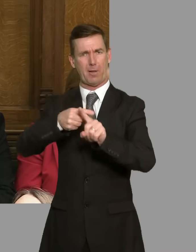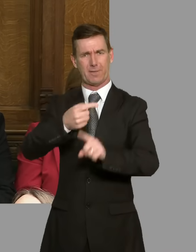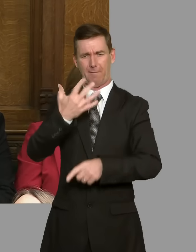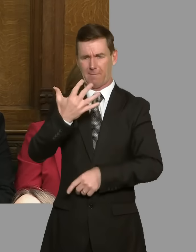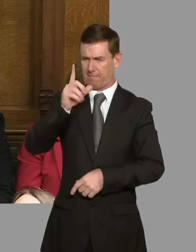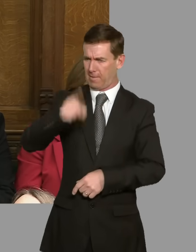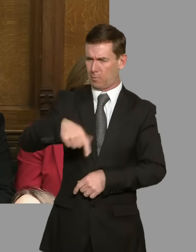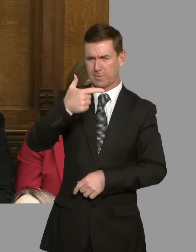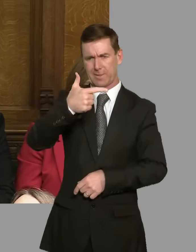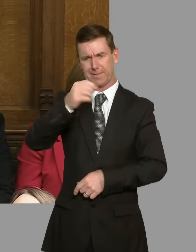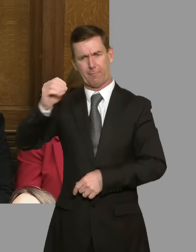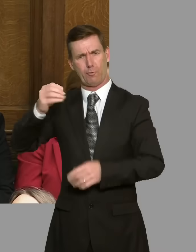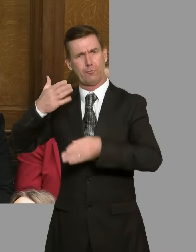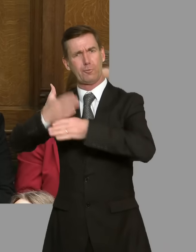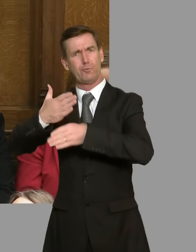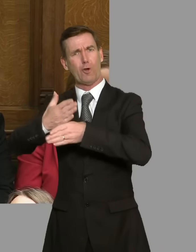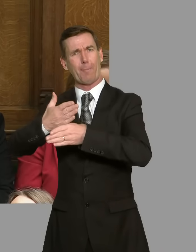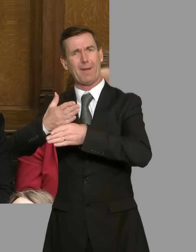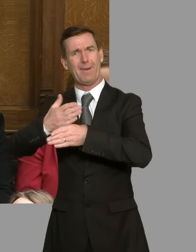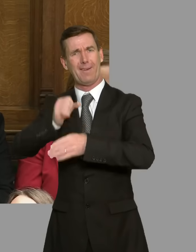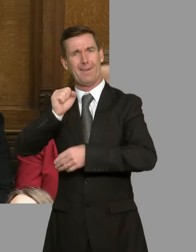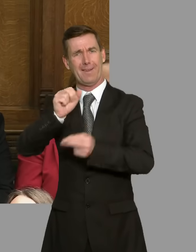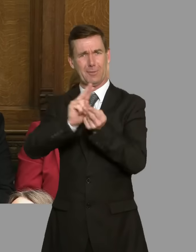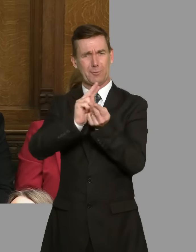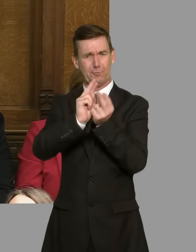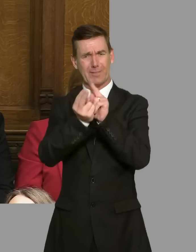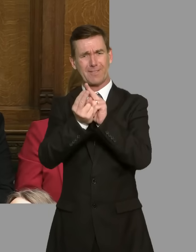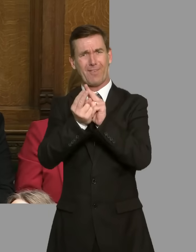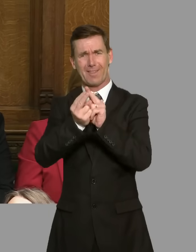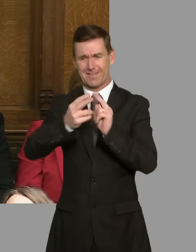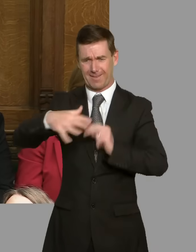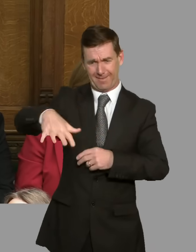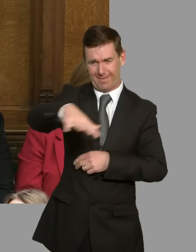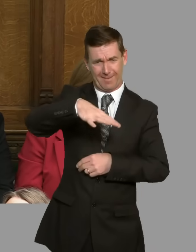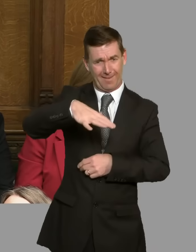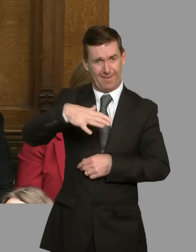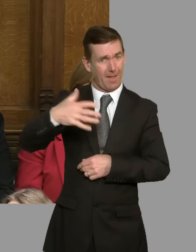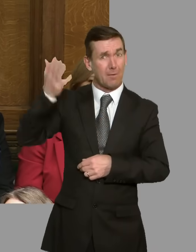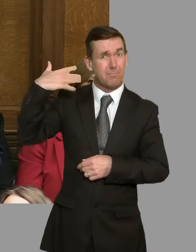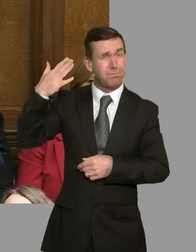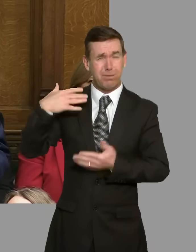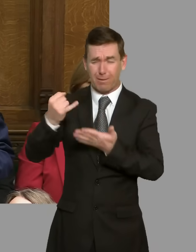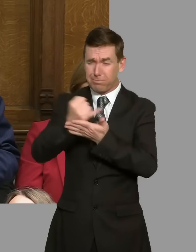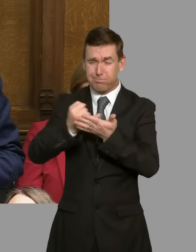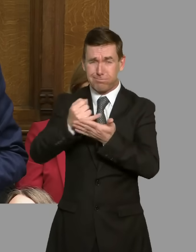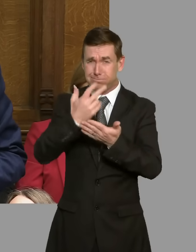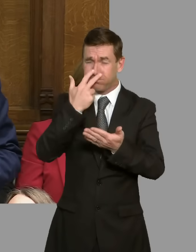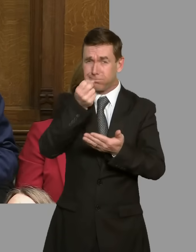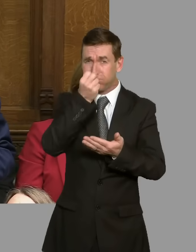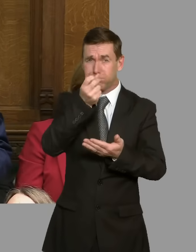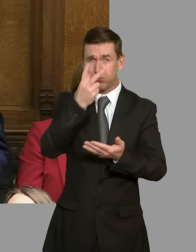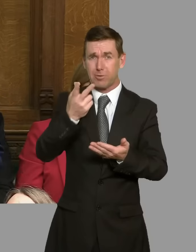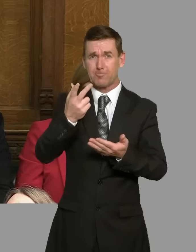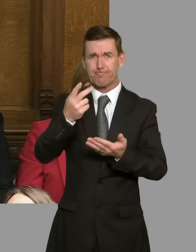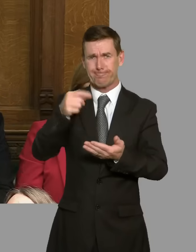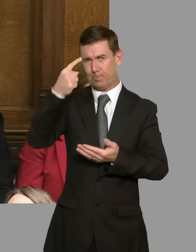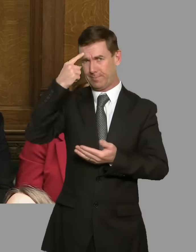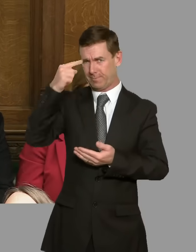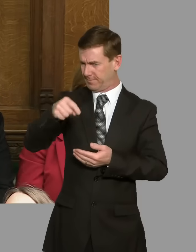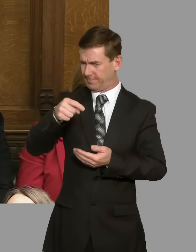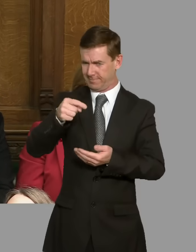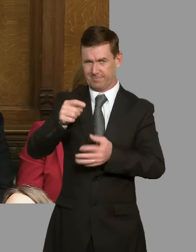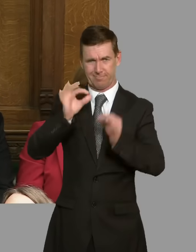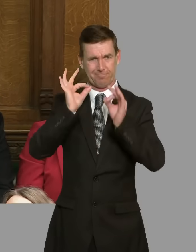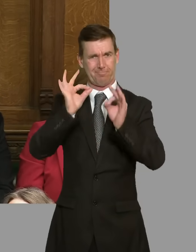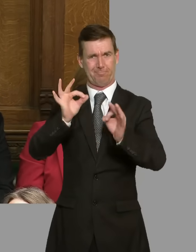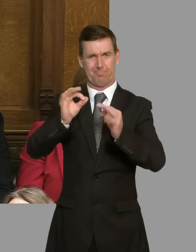mining and brownfield industrial land. It's not just a road, it is a growth project. So will the Prime Minister keep the good news coming